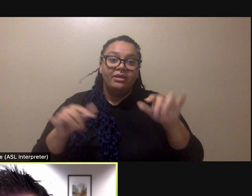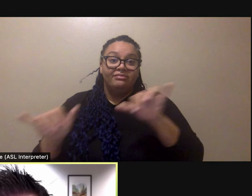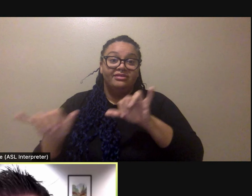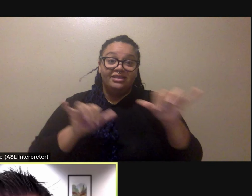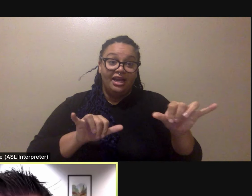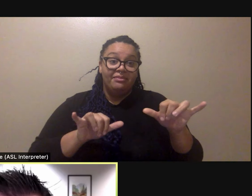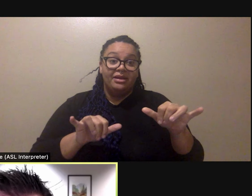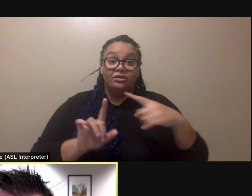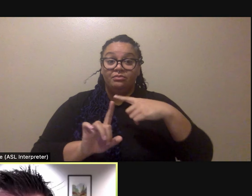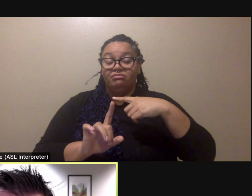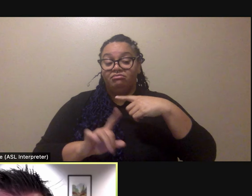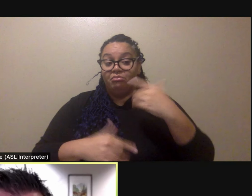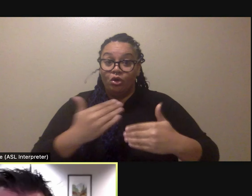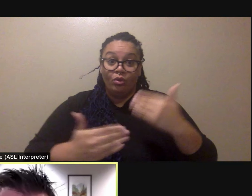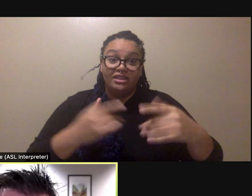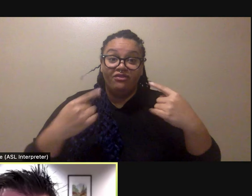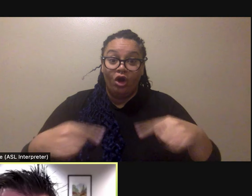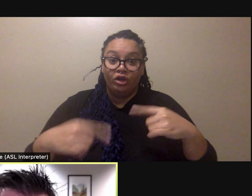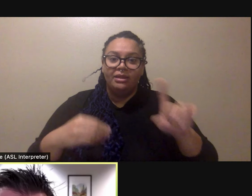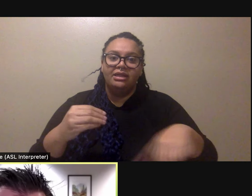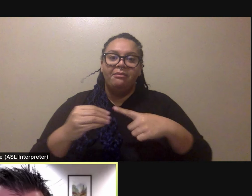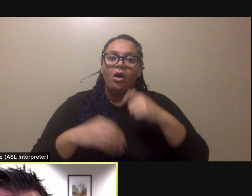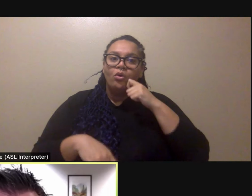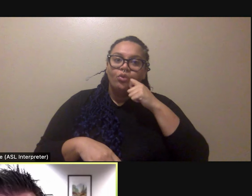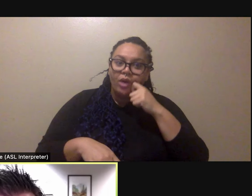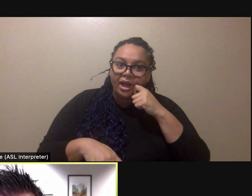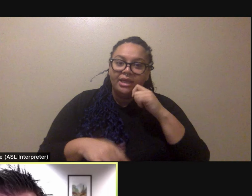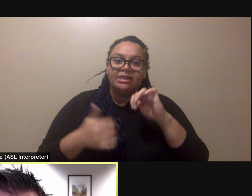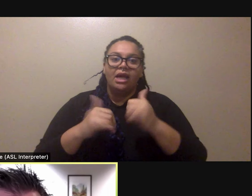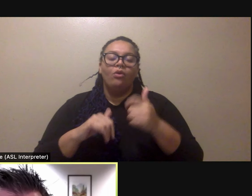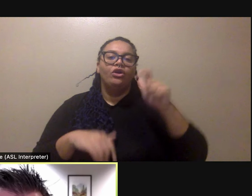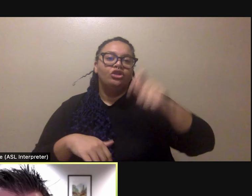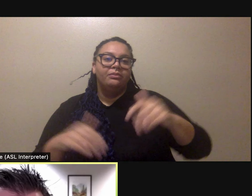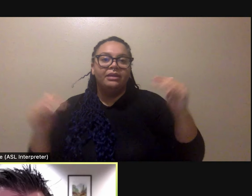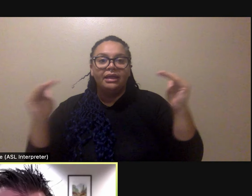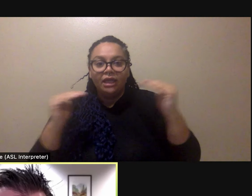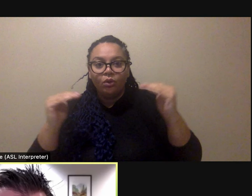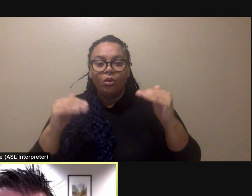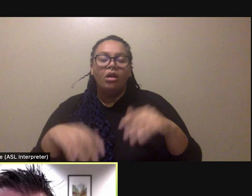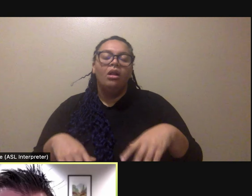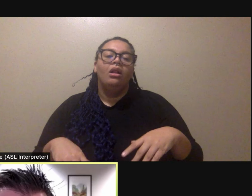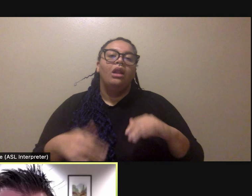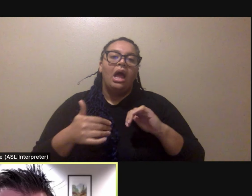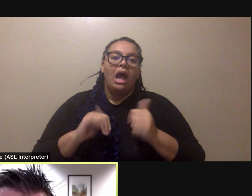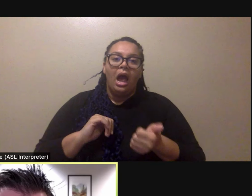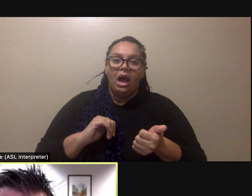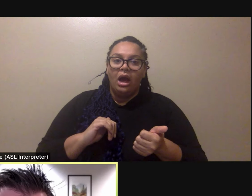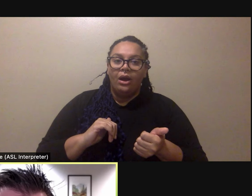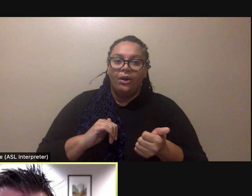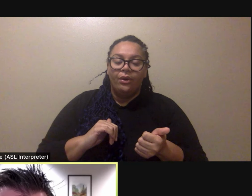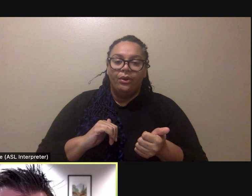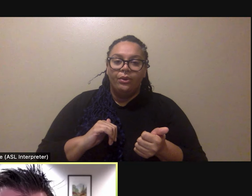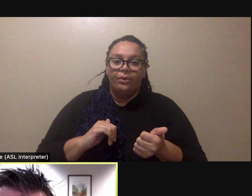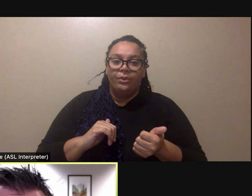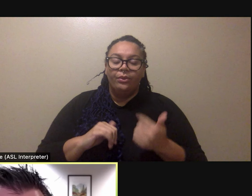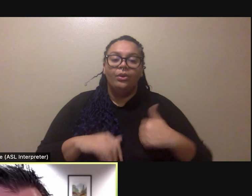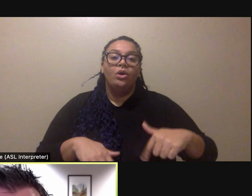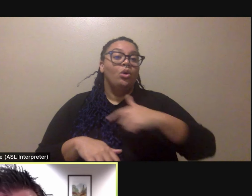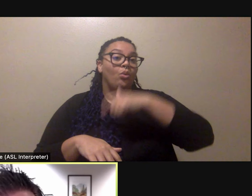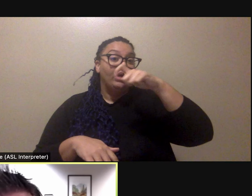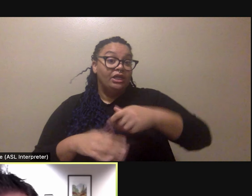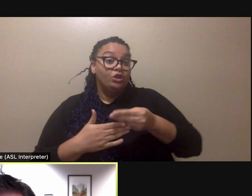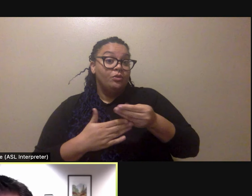progressive arguments today over how races should be equal, and we should, you know, we need to pay